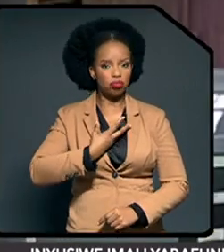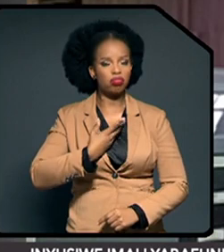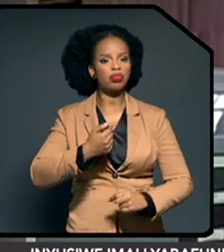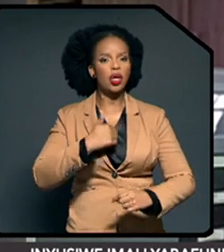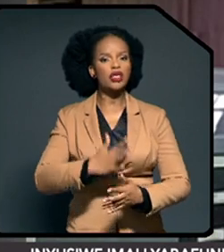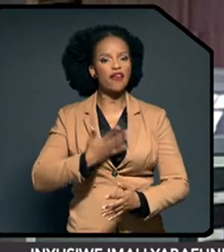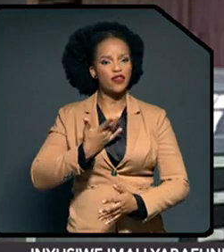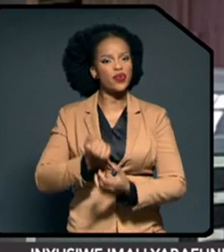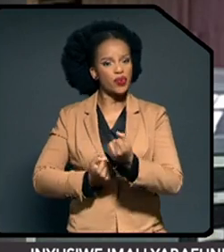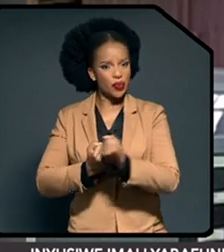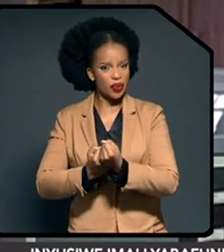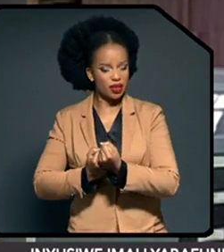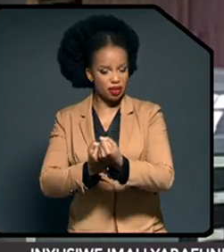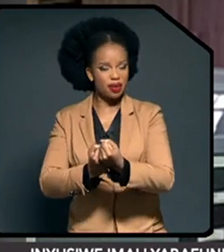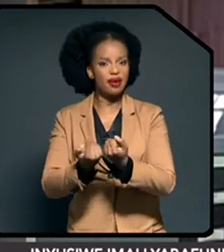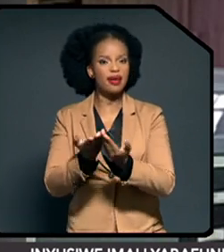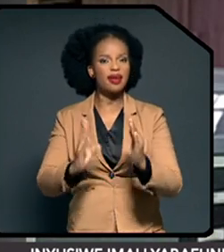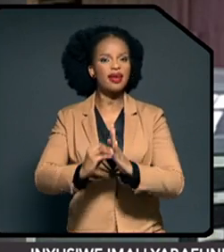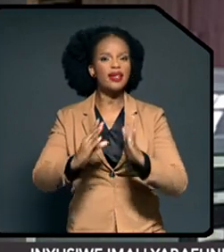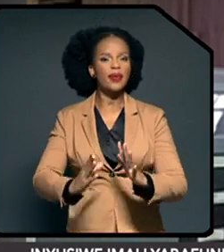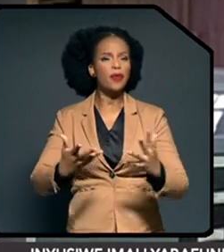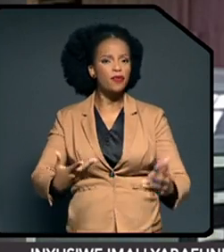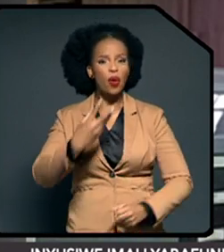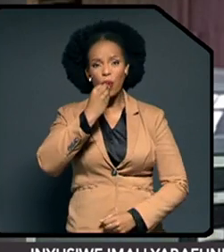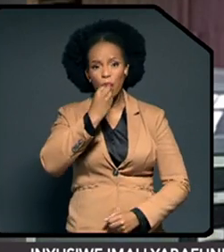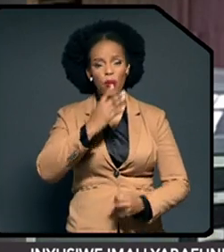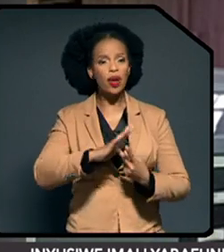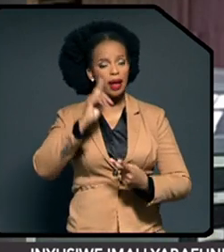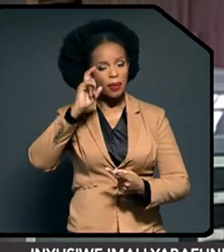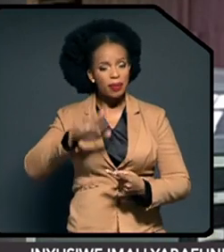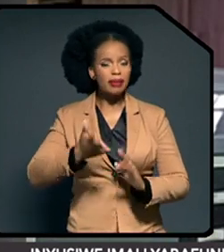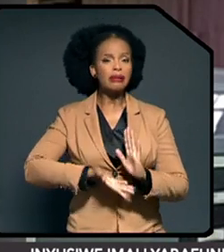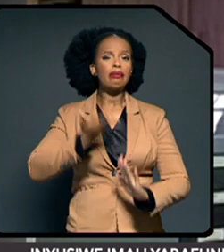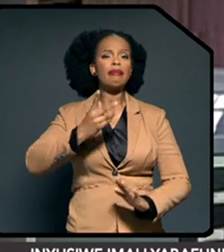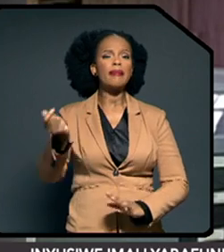them because the prices of food and everything else has been skyrocketing.